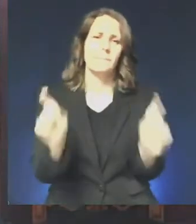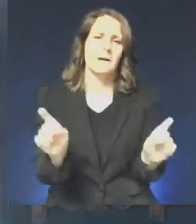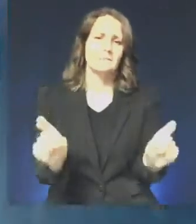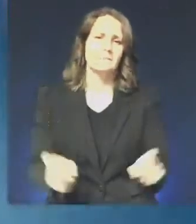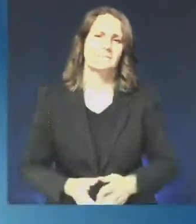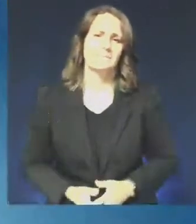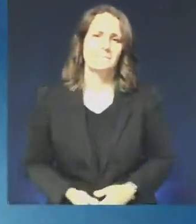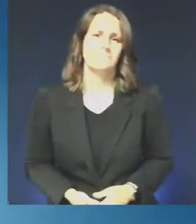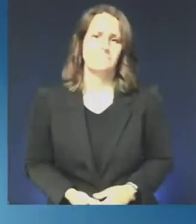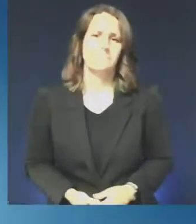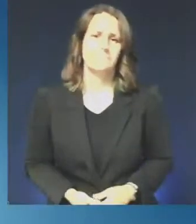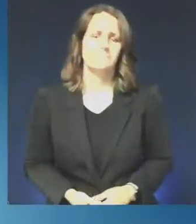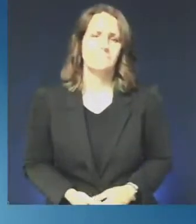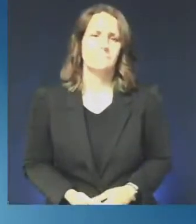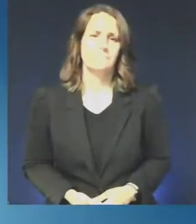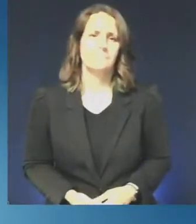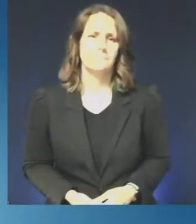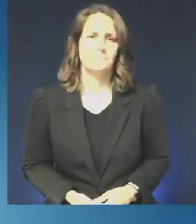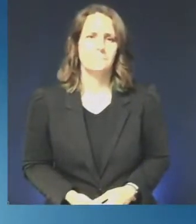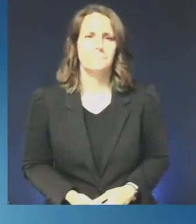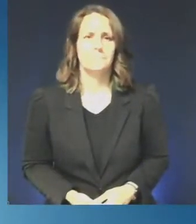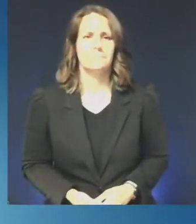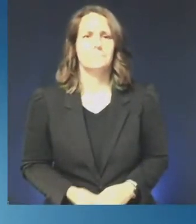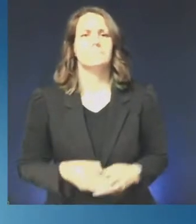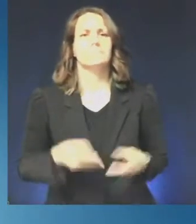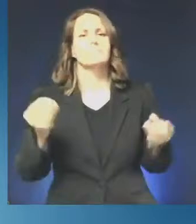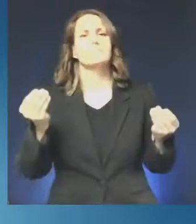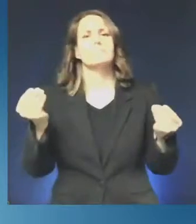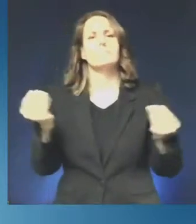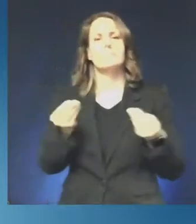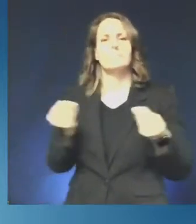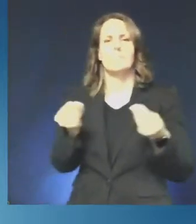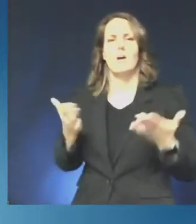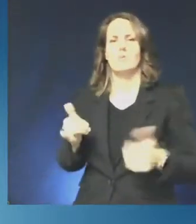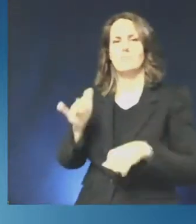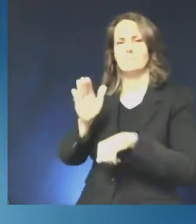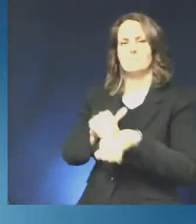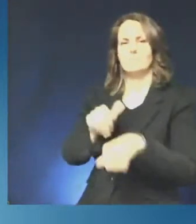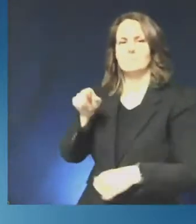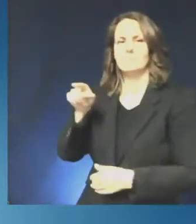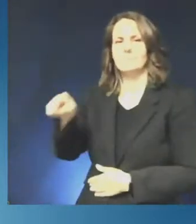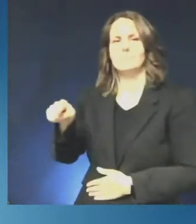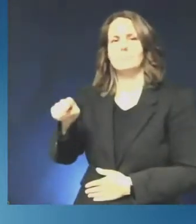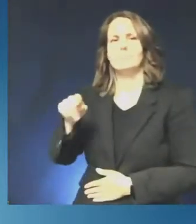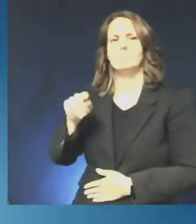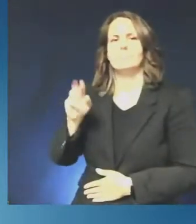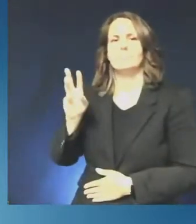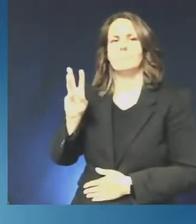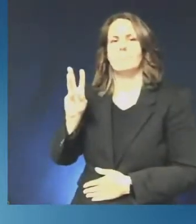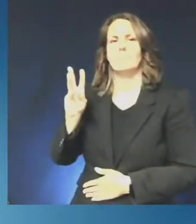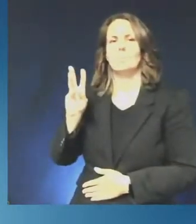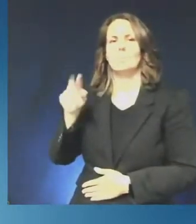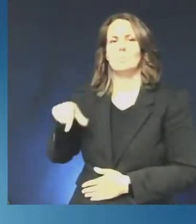to Katrina Lim from WQOW-TV in Eau Claire. Katrina.